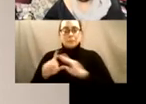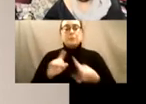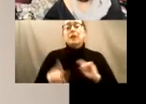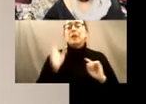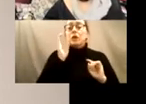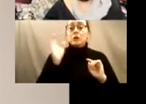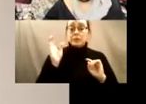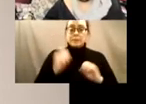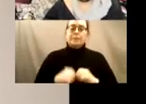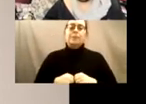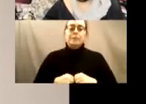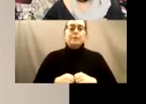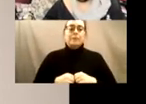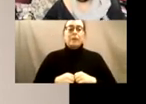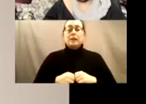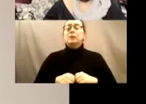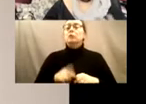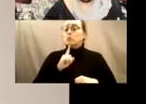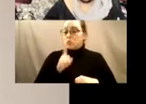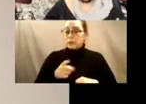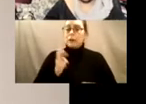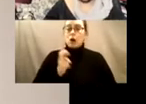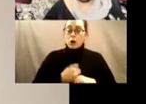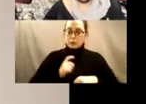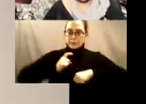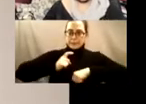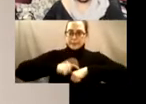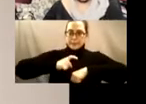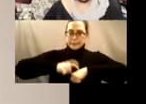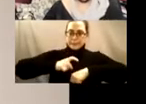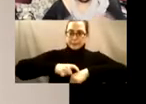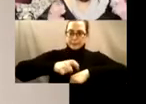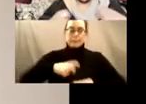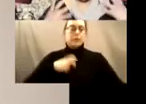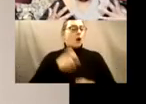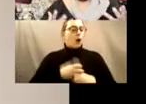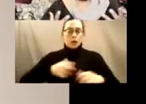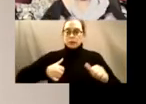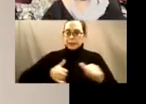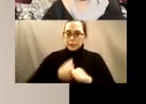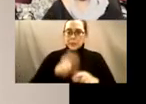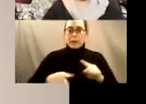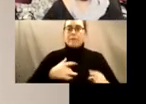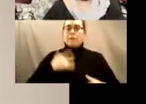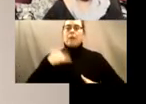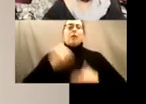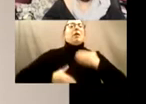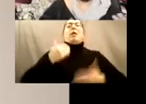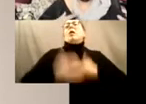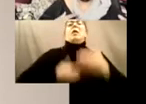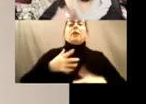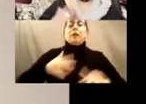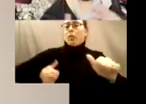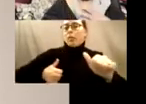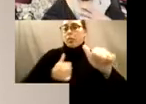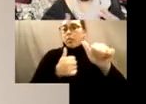that it's really hard to be on time, it's hard to catch up, it's hard to feel like you're catching up with society when